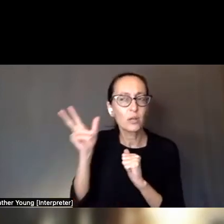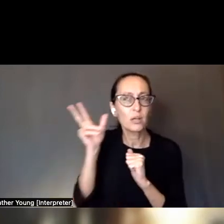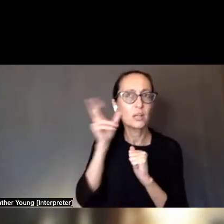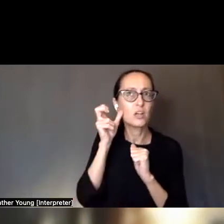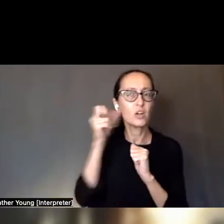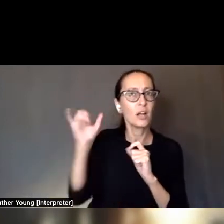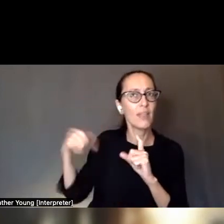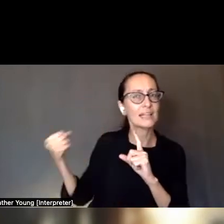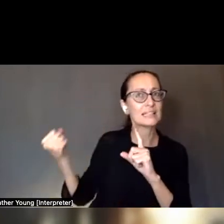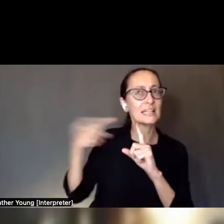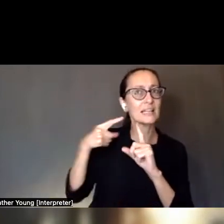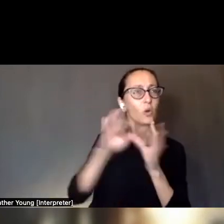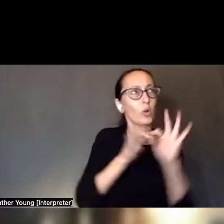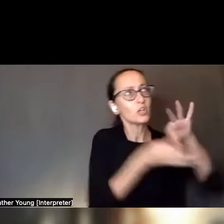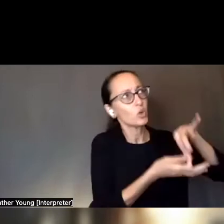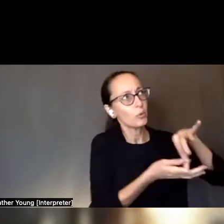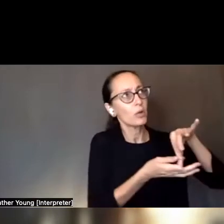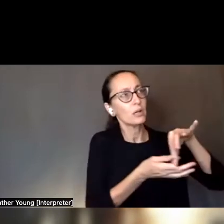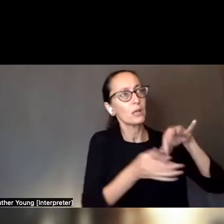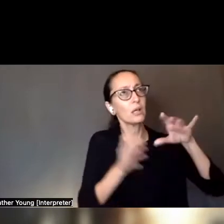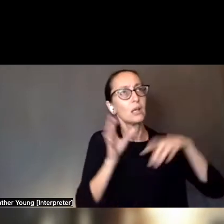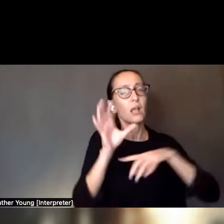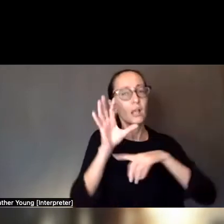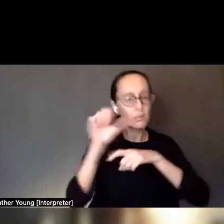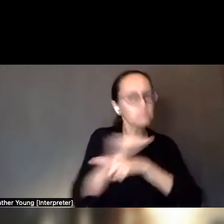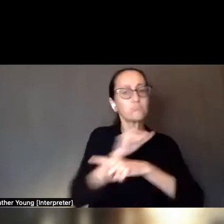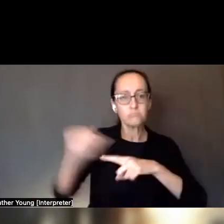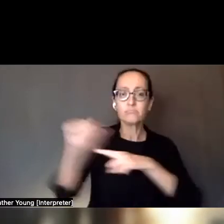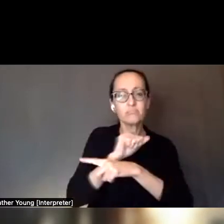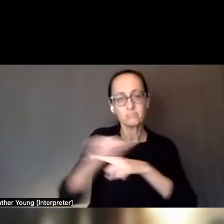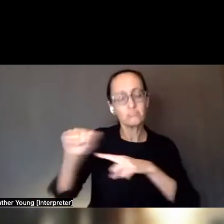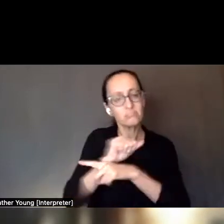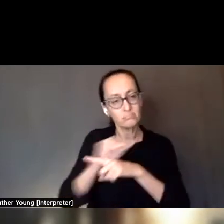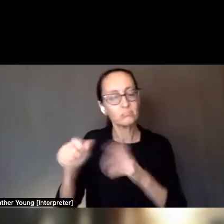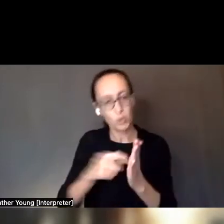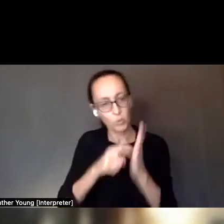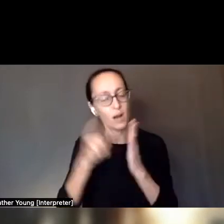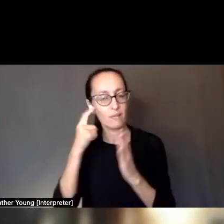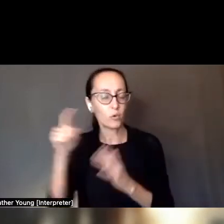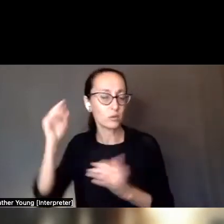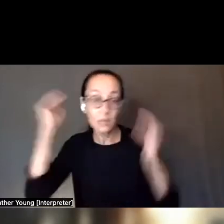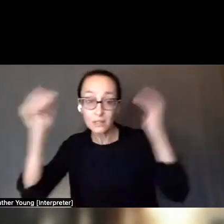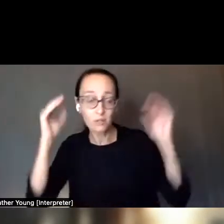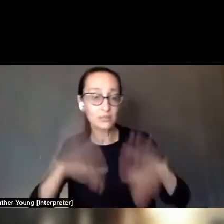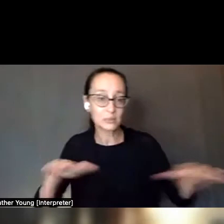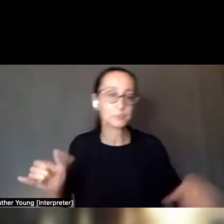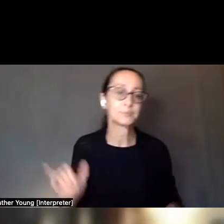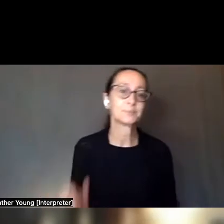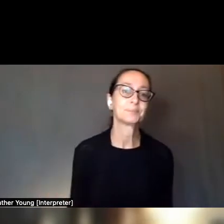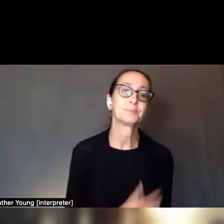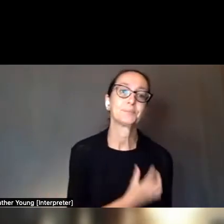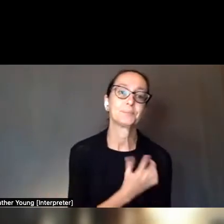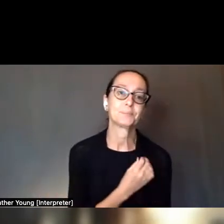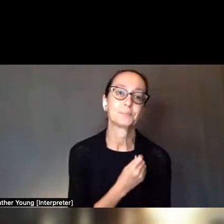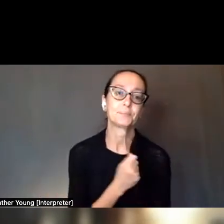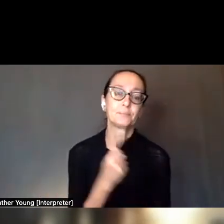doesn't happen instantaneously. It takes some time for adults and children alike. And in contrast, what the way a